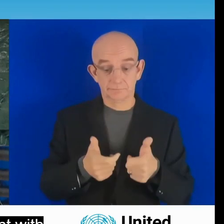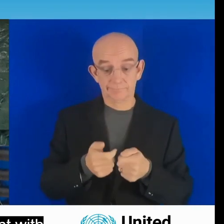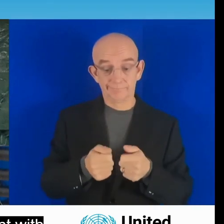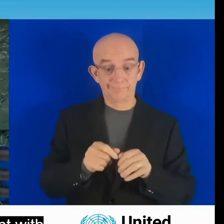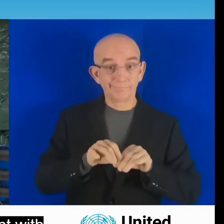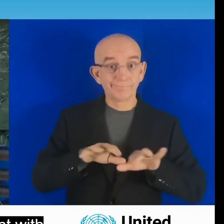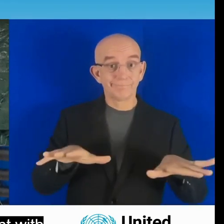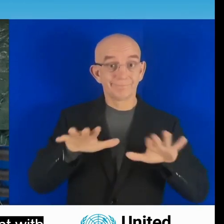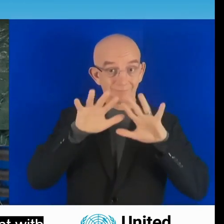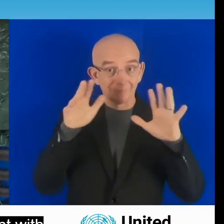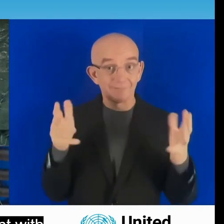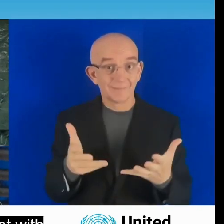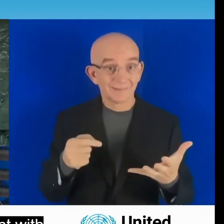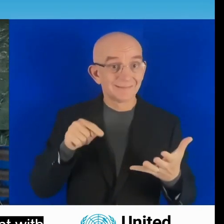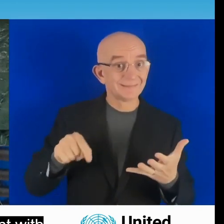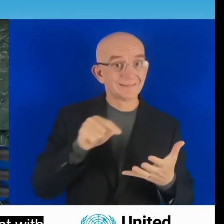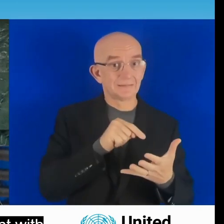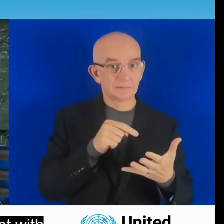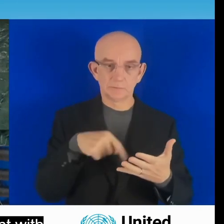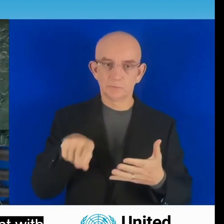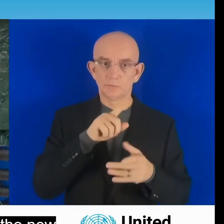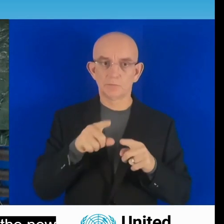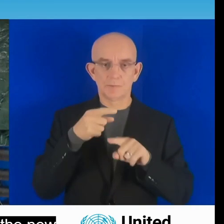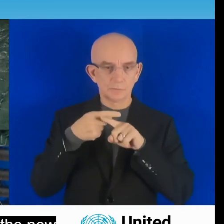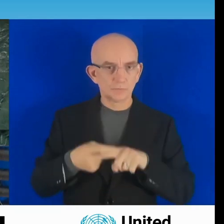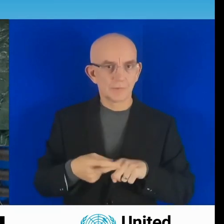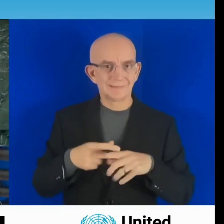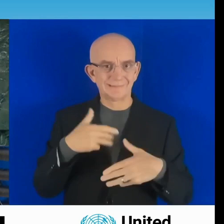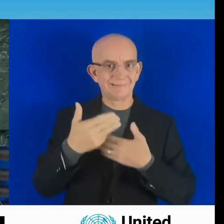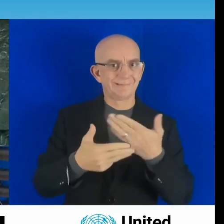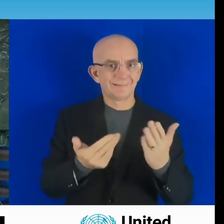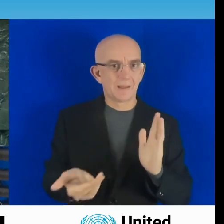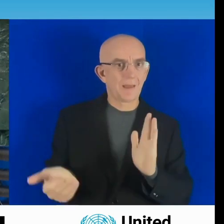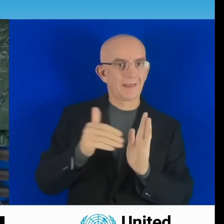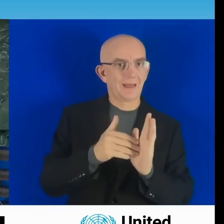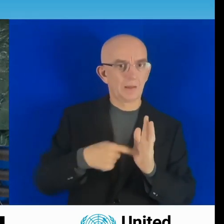we aspire, therefore, to the implementation of the Pact of